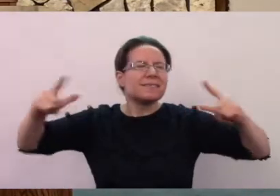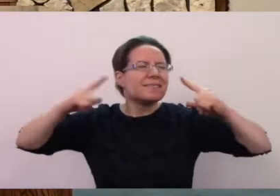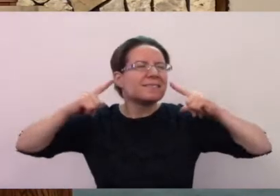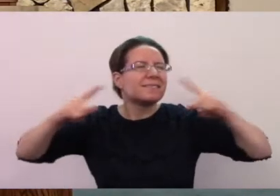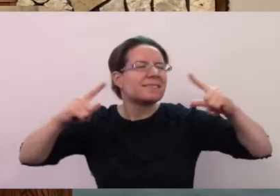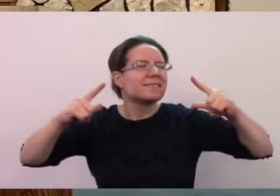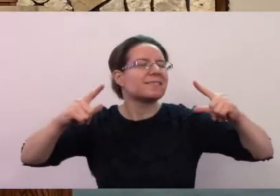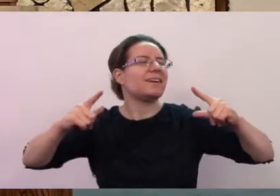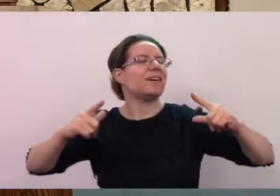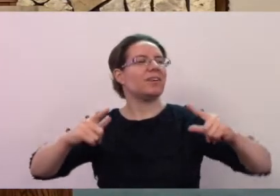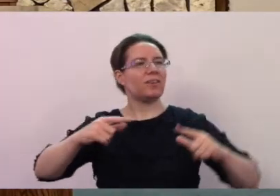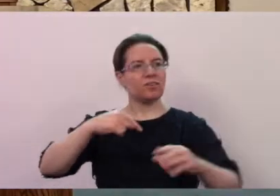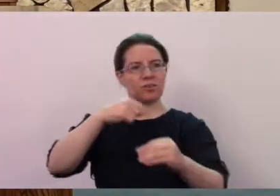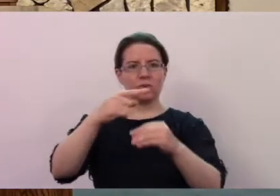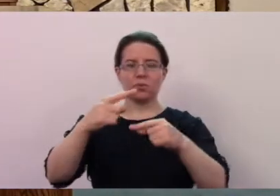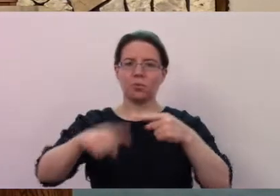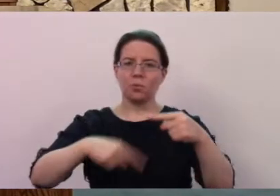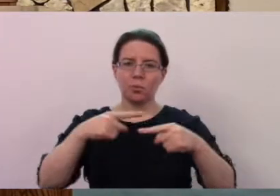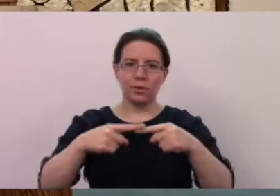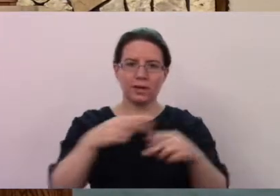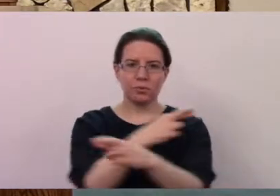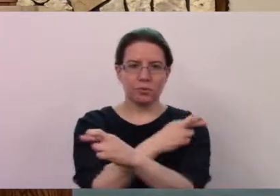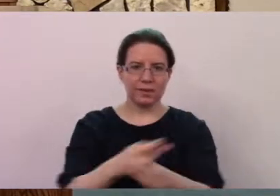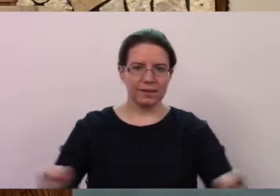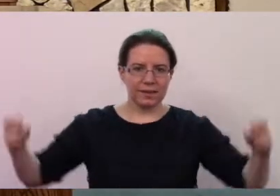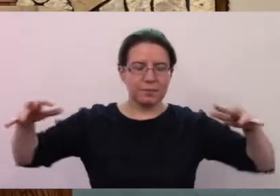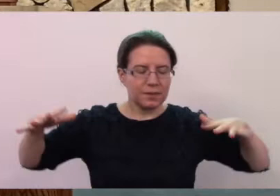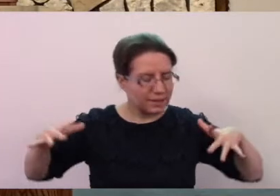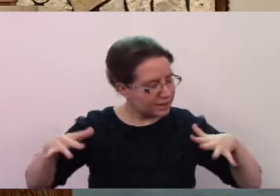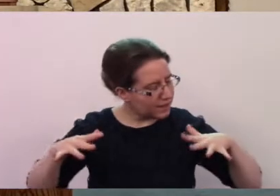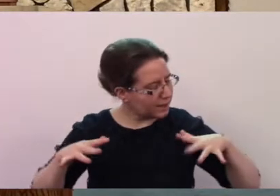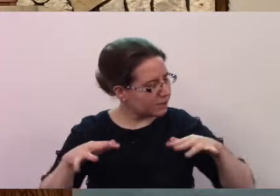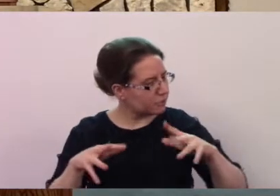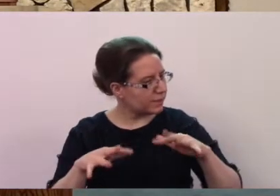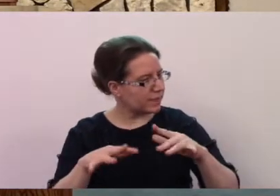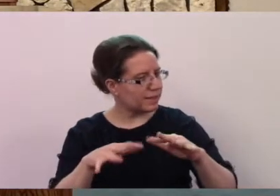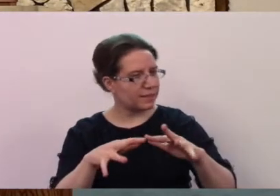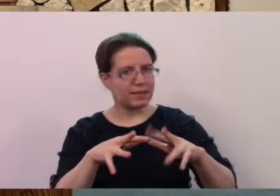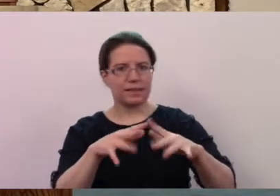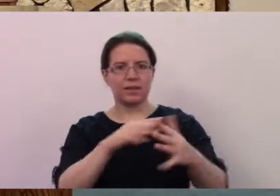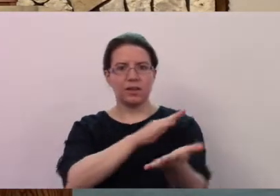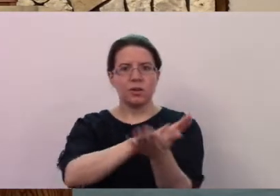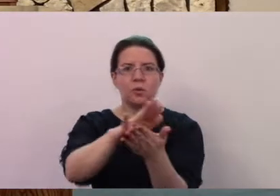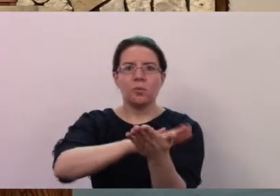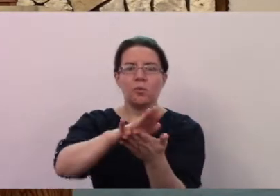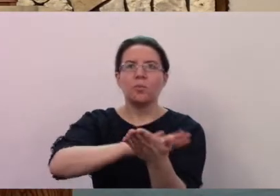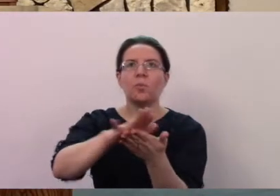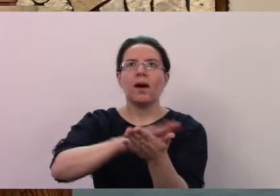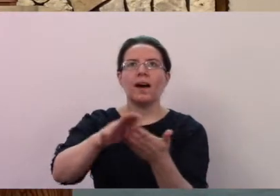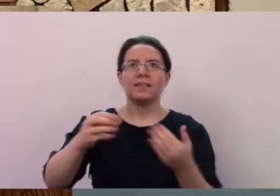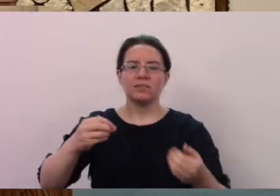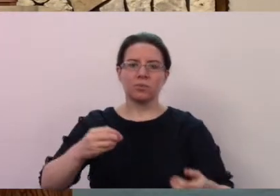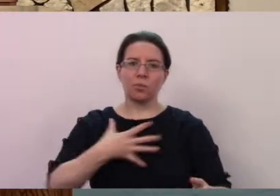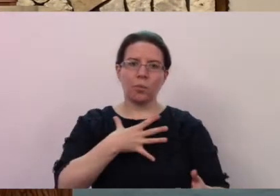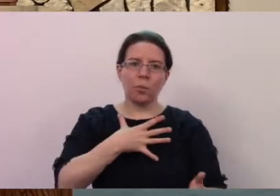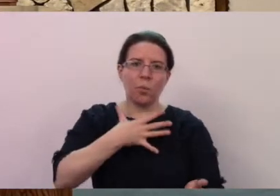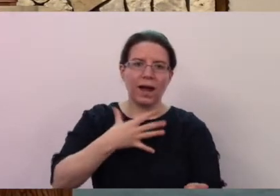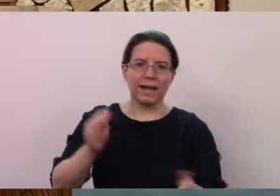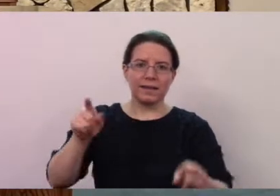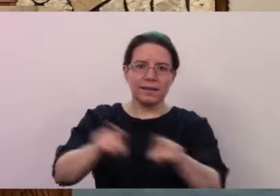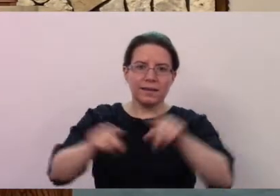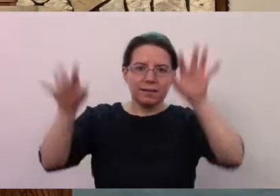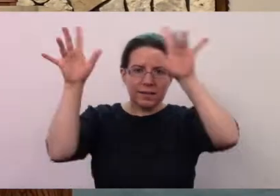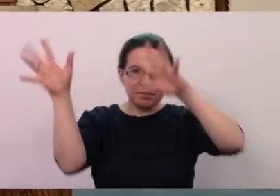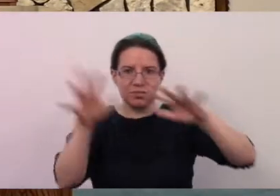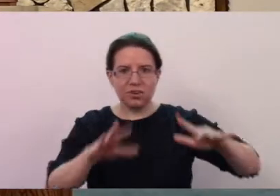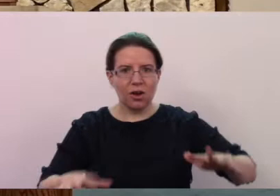redeemed are gathering in. Oh, when the redeemed are gathering in, washed like snow and